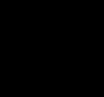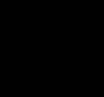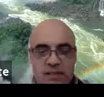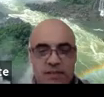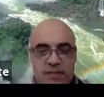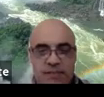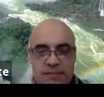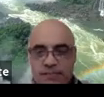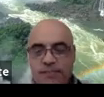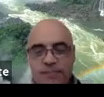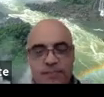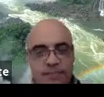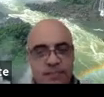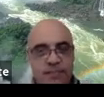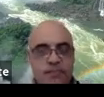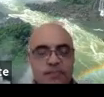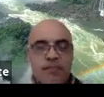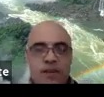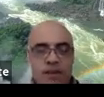this.